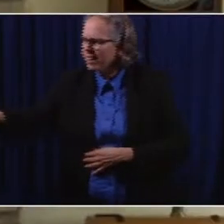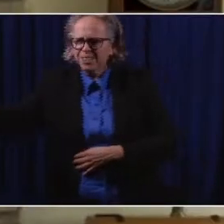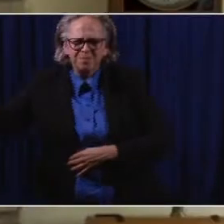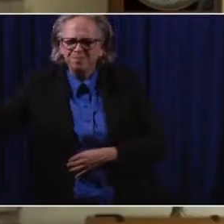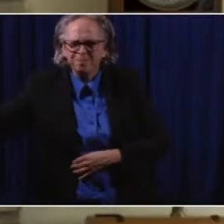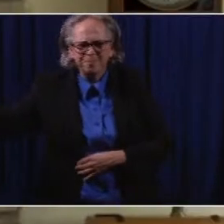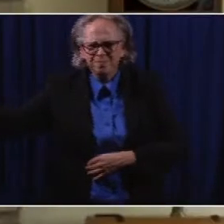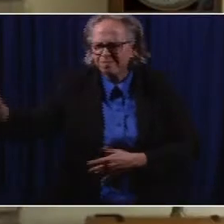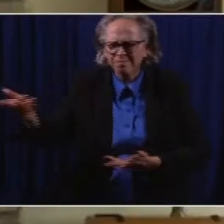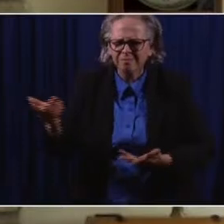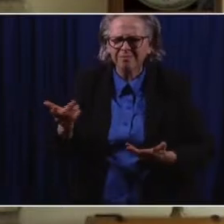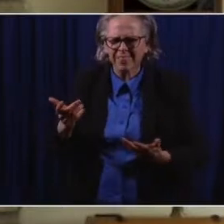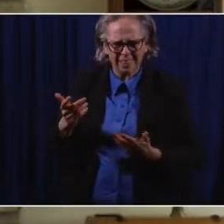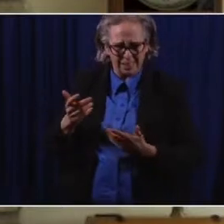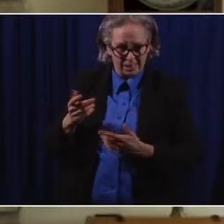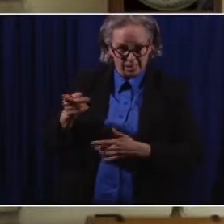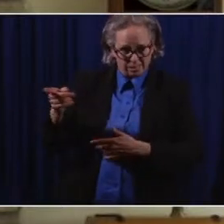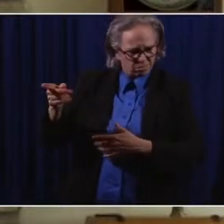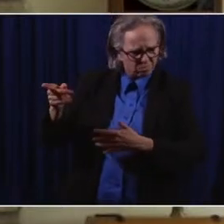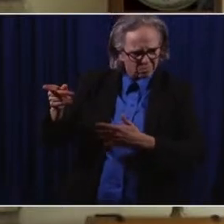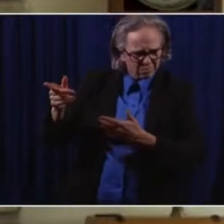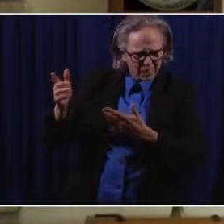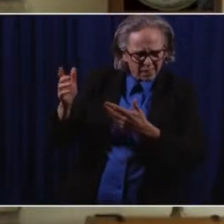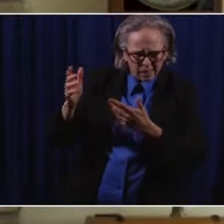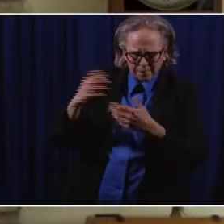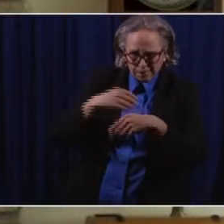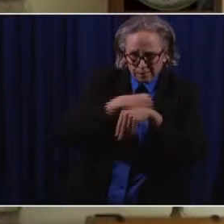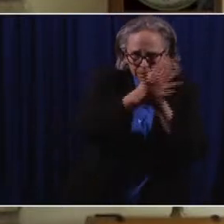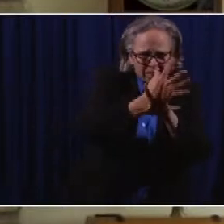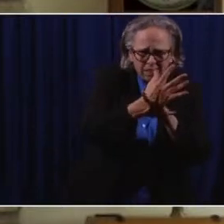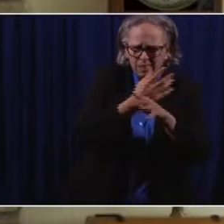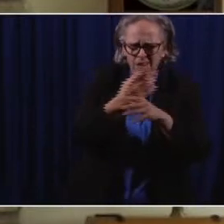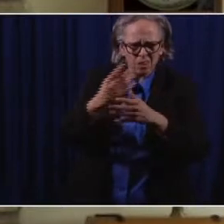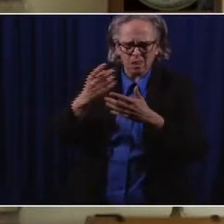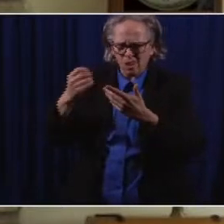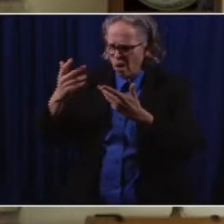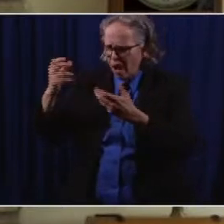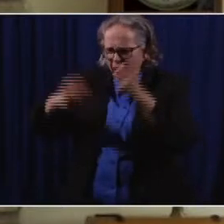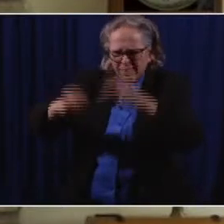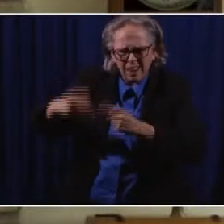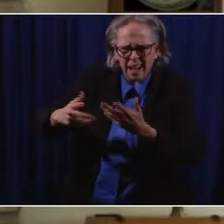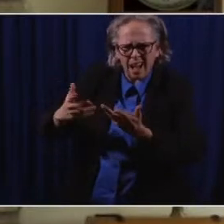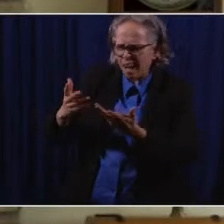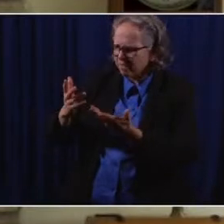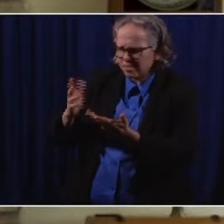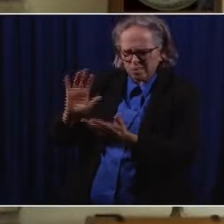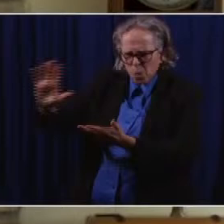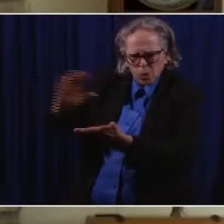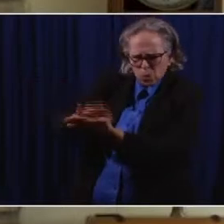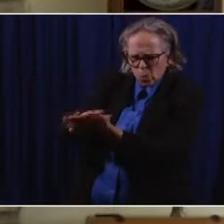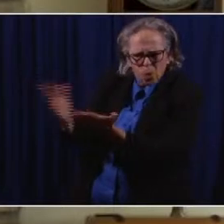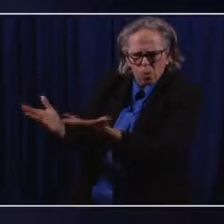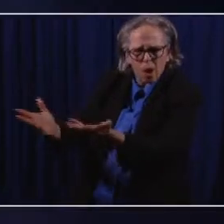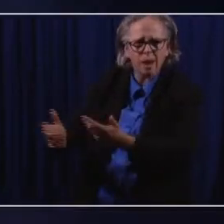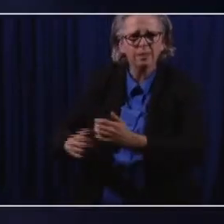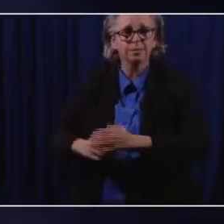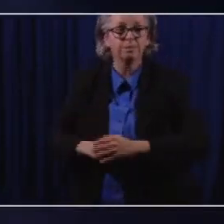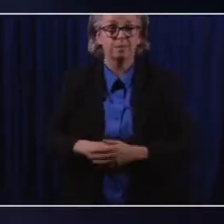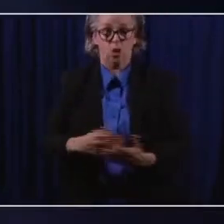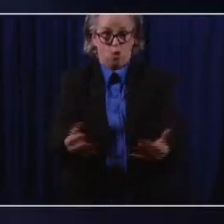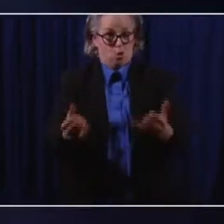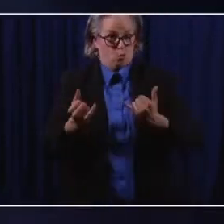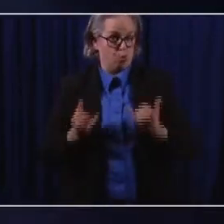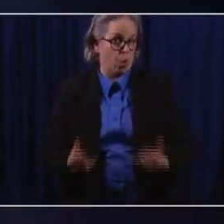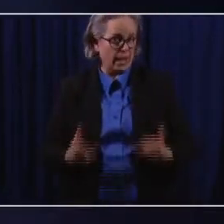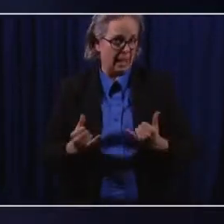you 100% virtual, or you have some in class, or how does that work? So currently we